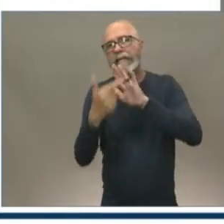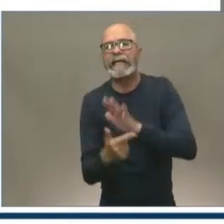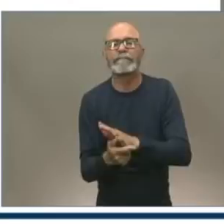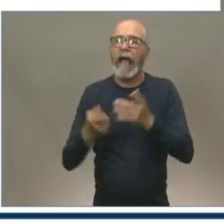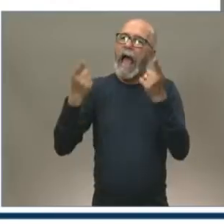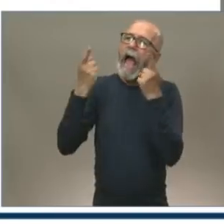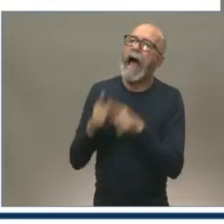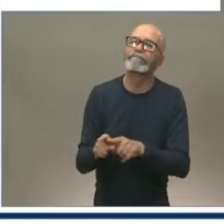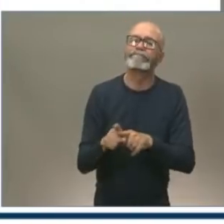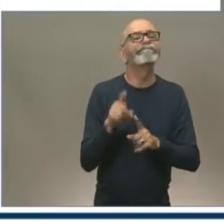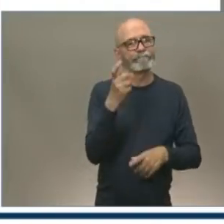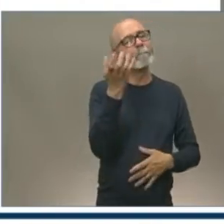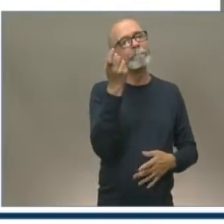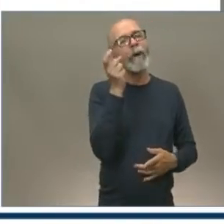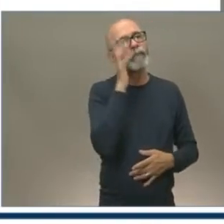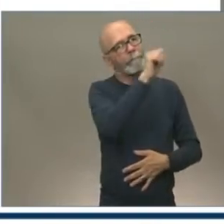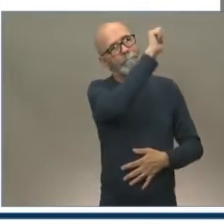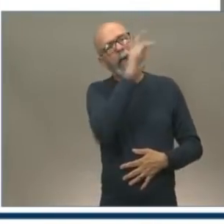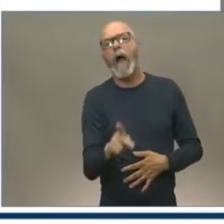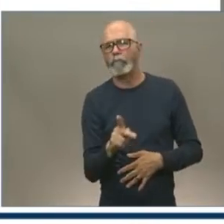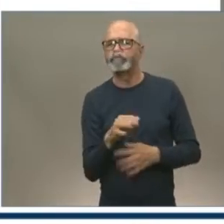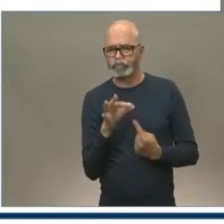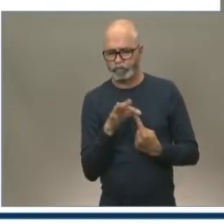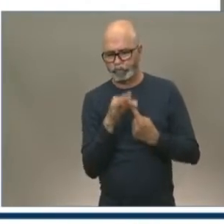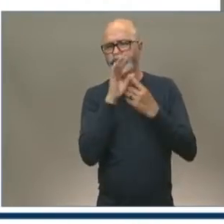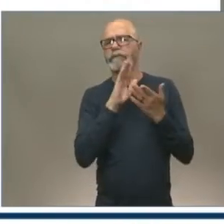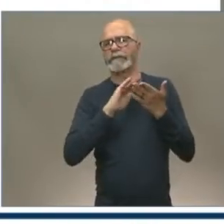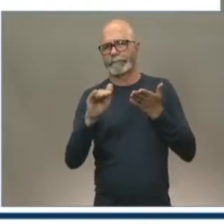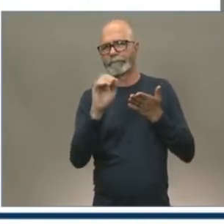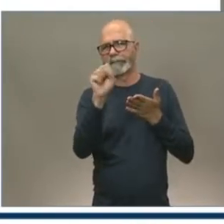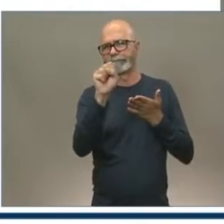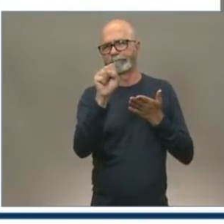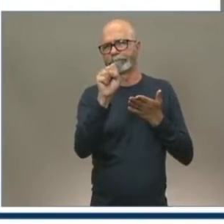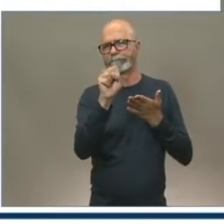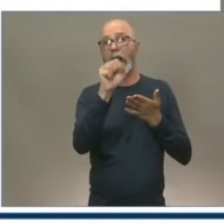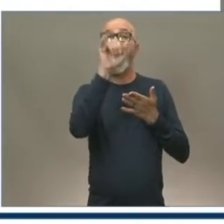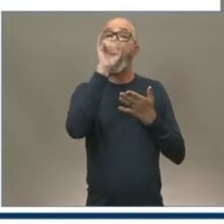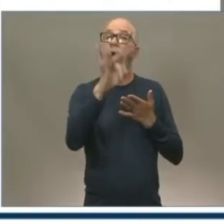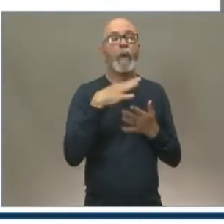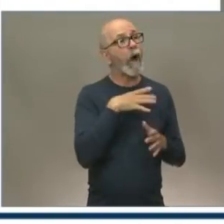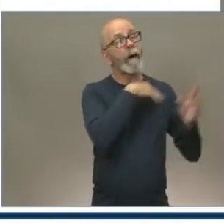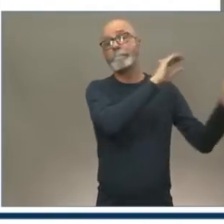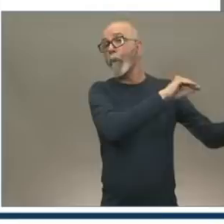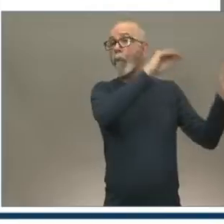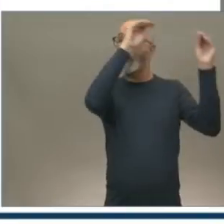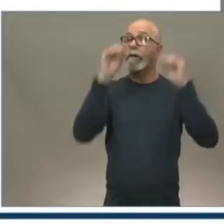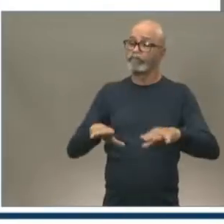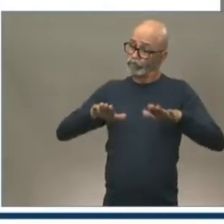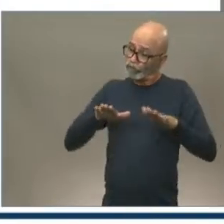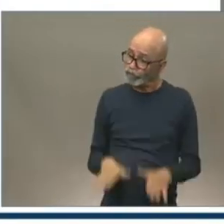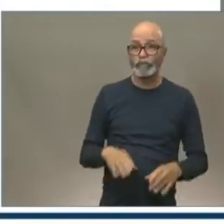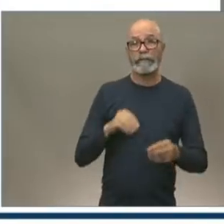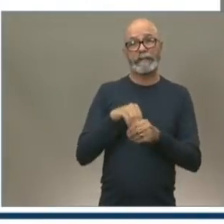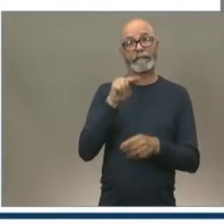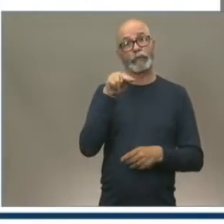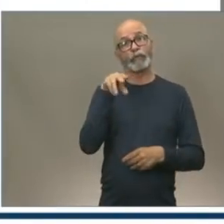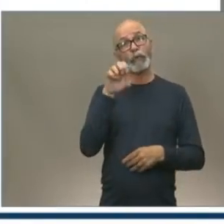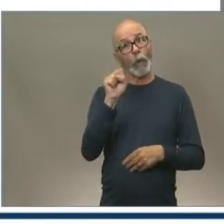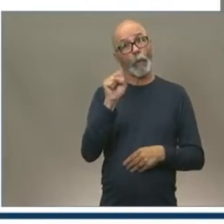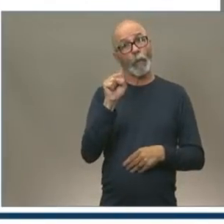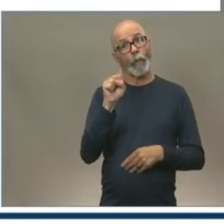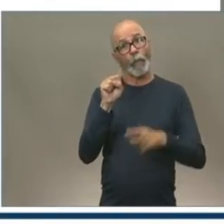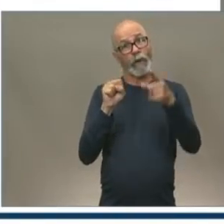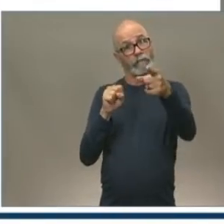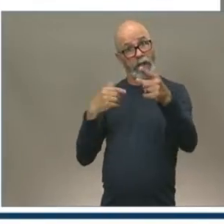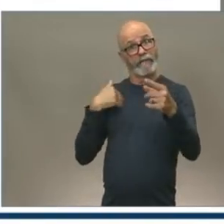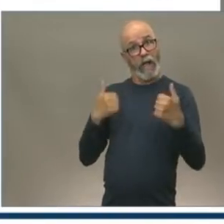back. If you are moving to Nova Scotia and can demonstrate that you already have a new permanent address